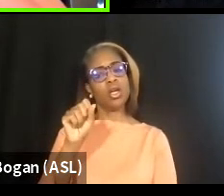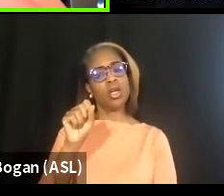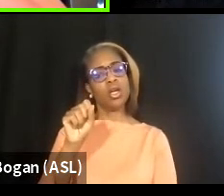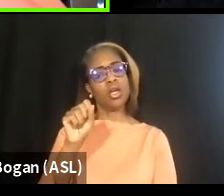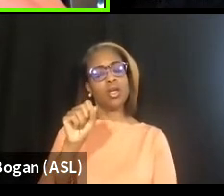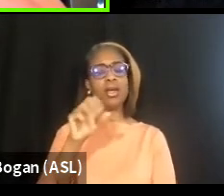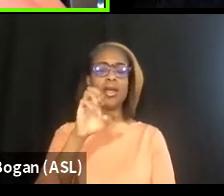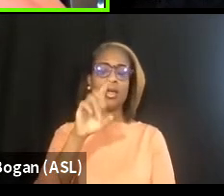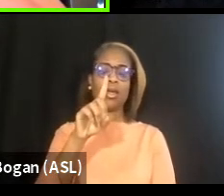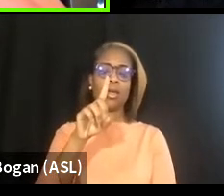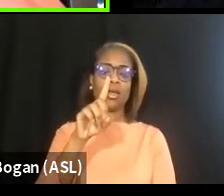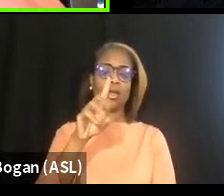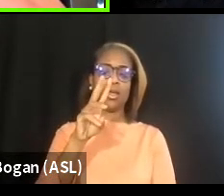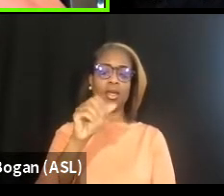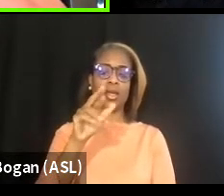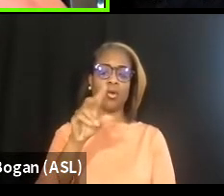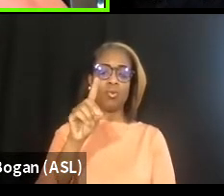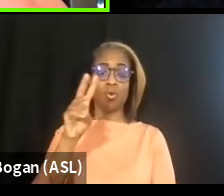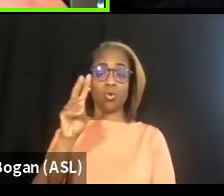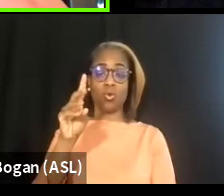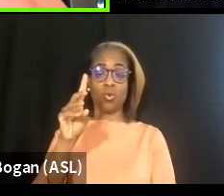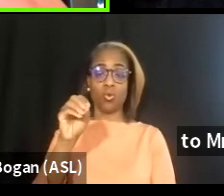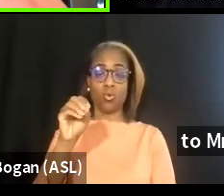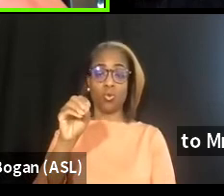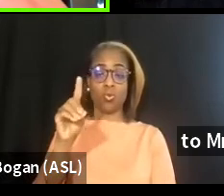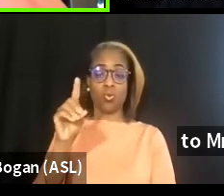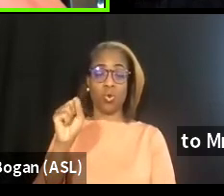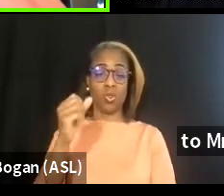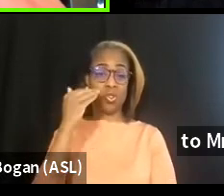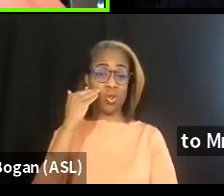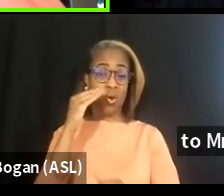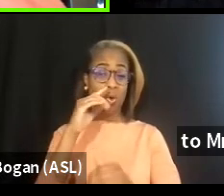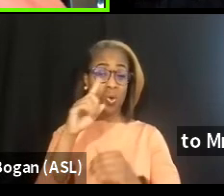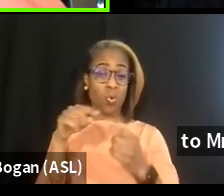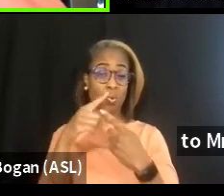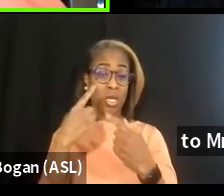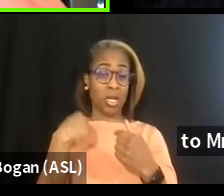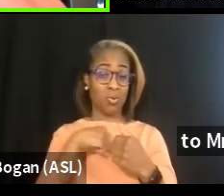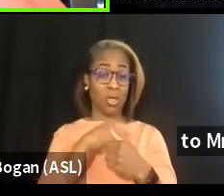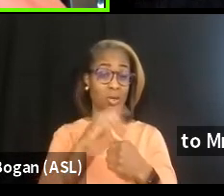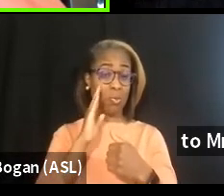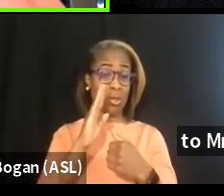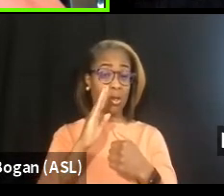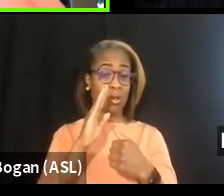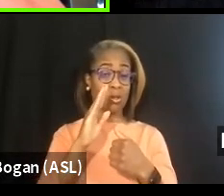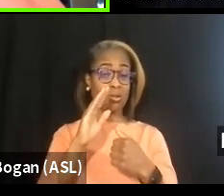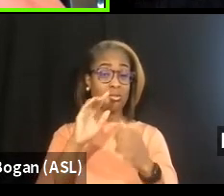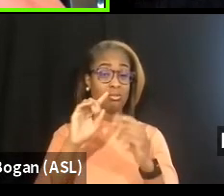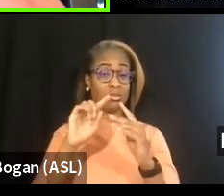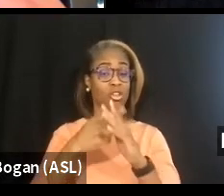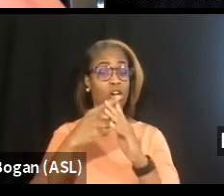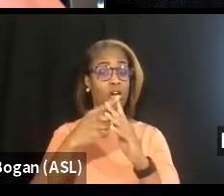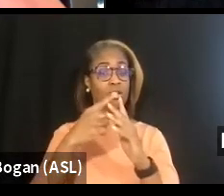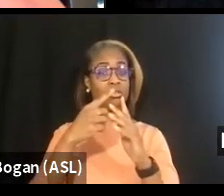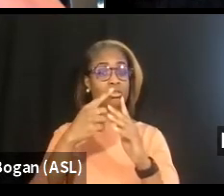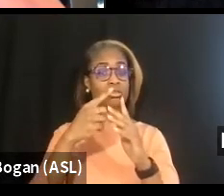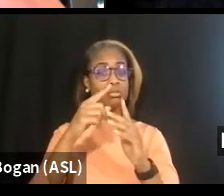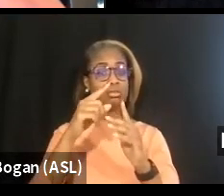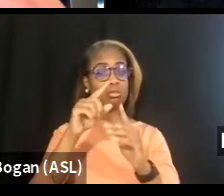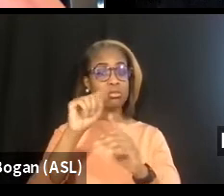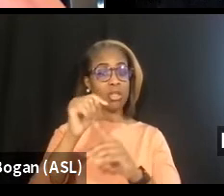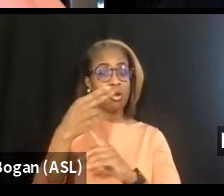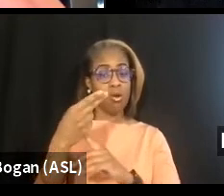not exactly, but around what time we'll probably be hitting the town halls? What month? We're looking at